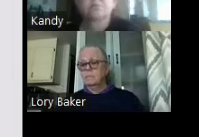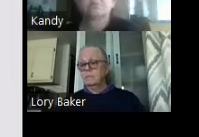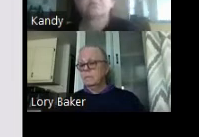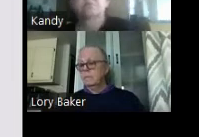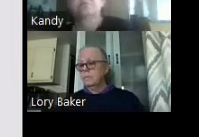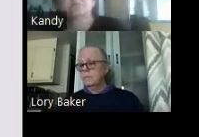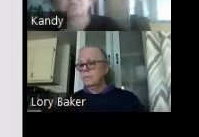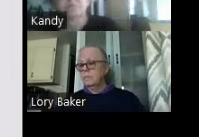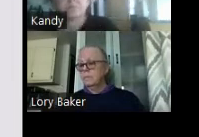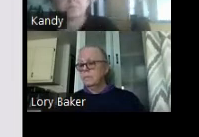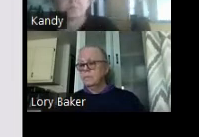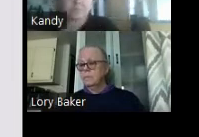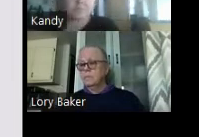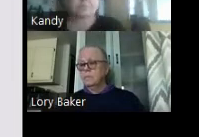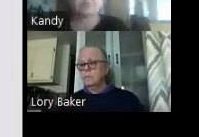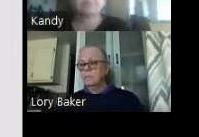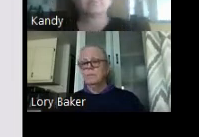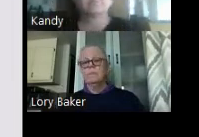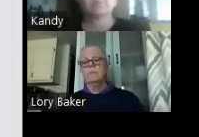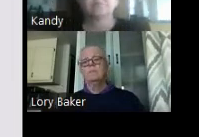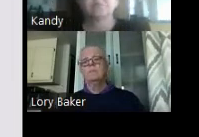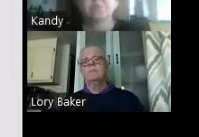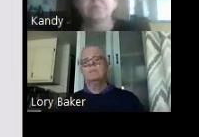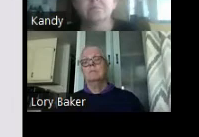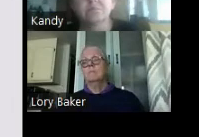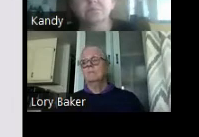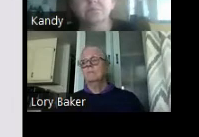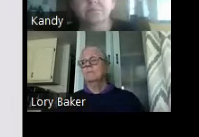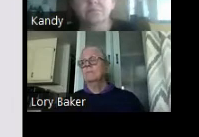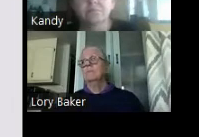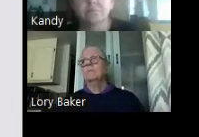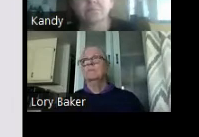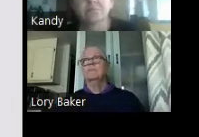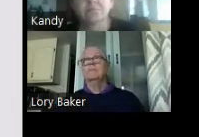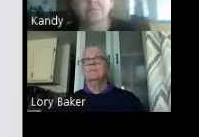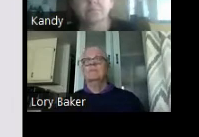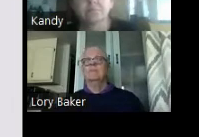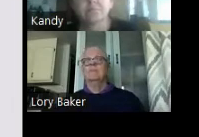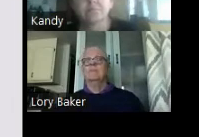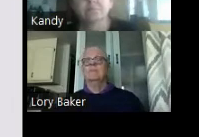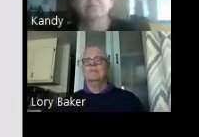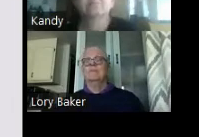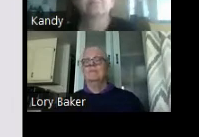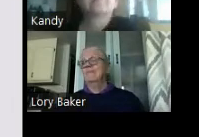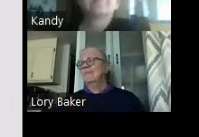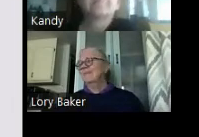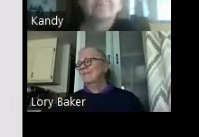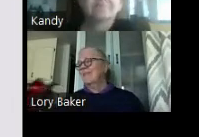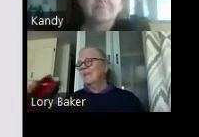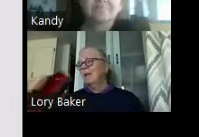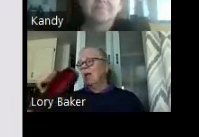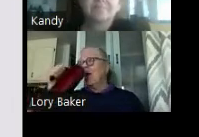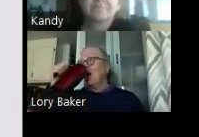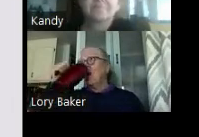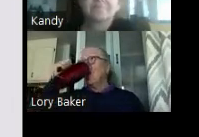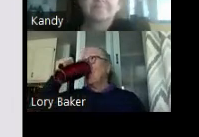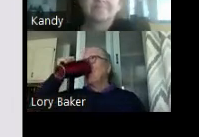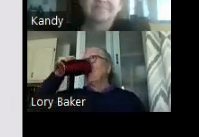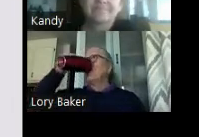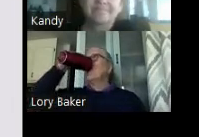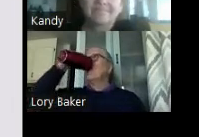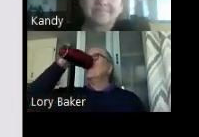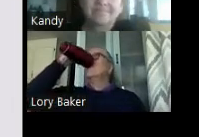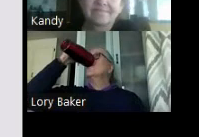Okay, it explains why our deaf cat bagger at the grocery store looked at me funny. He's saying, good